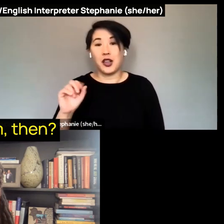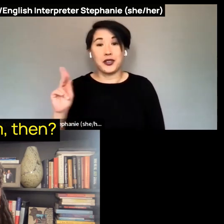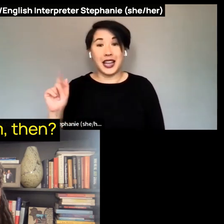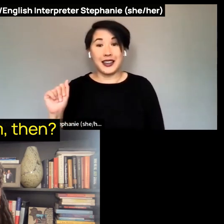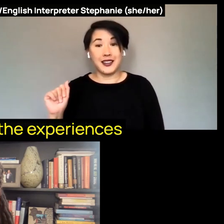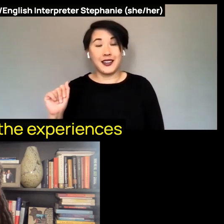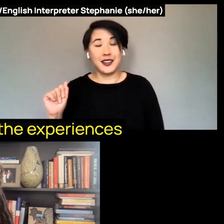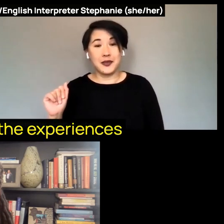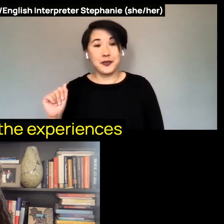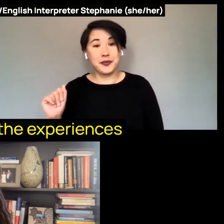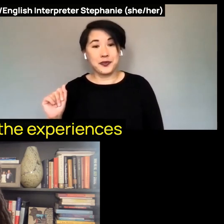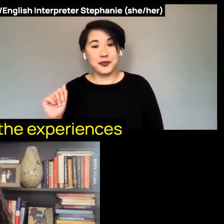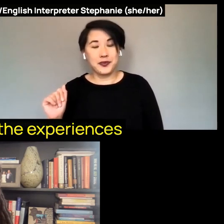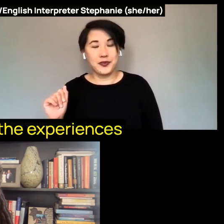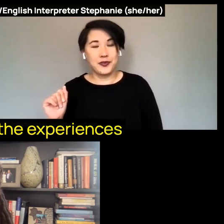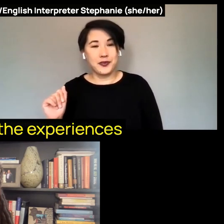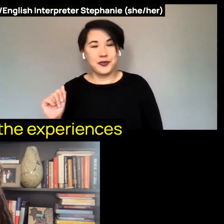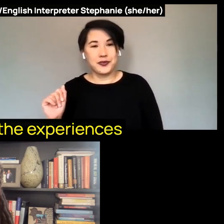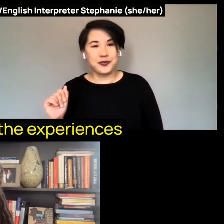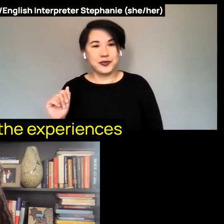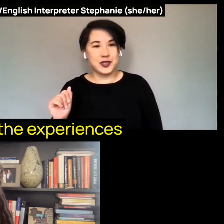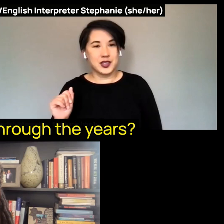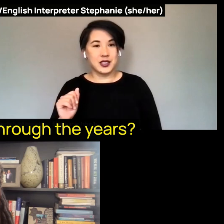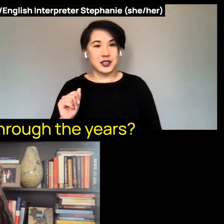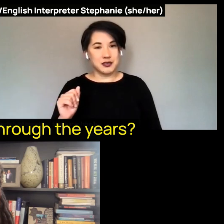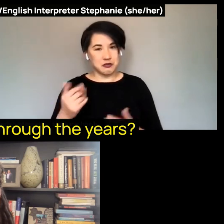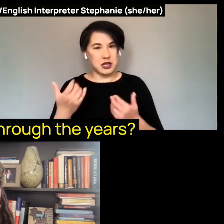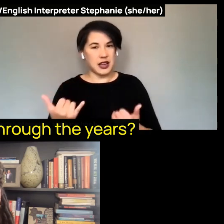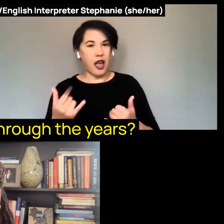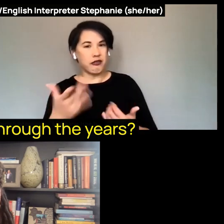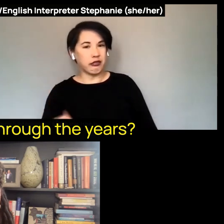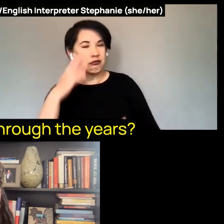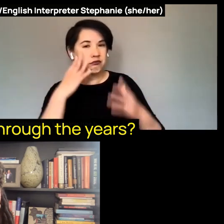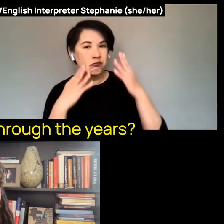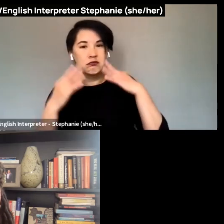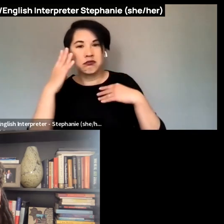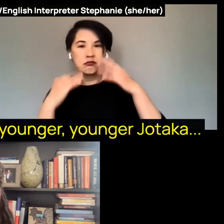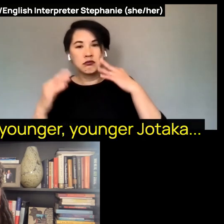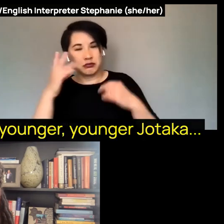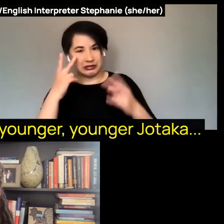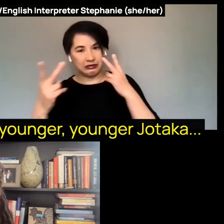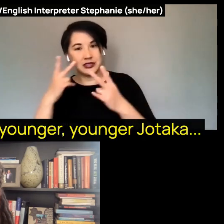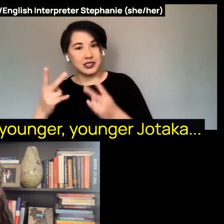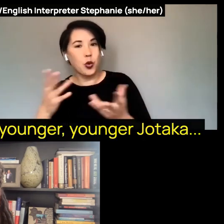then that after the experiences that you've had through the years?